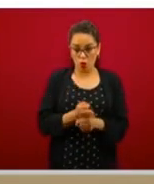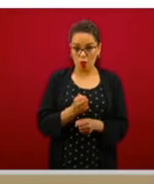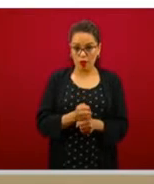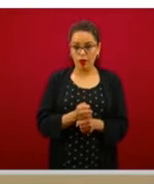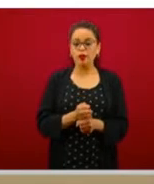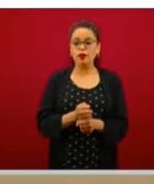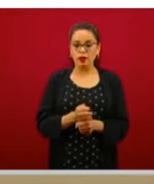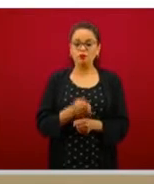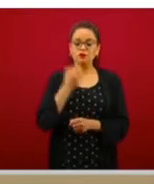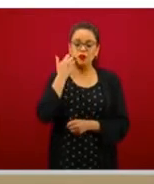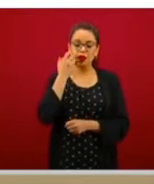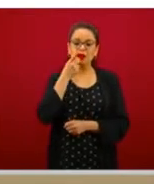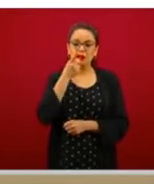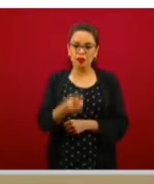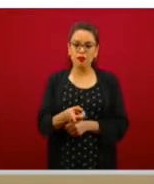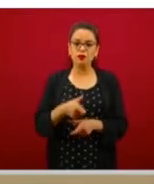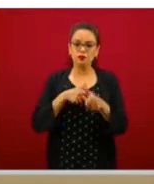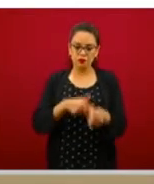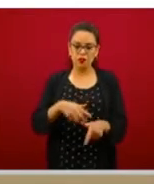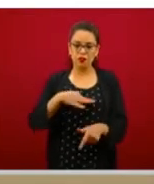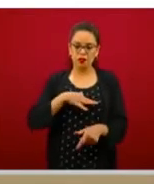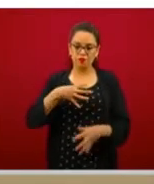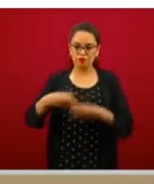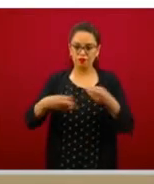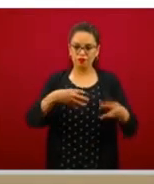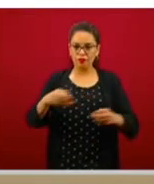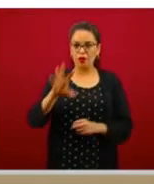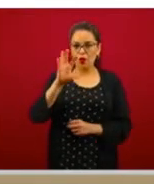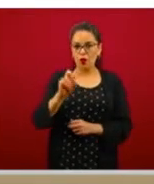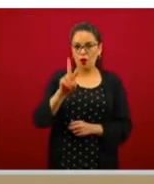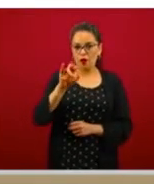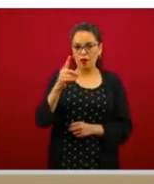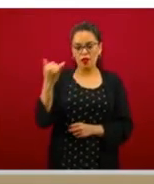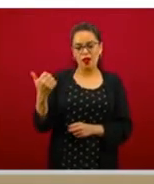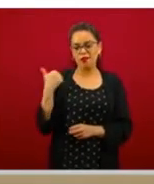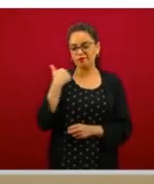Eastern Mediterranean, are also increasing, but in a lower proportion.